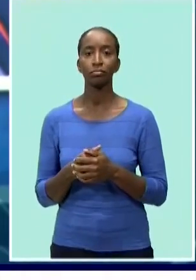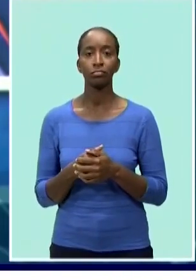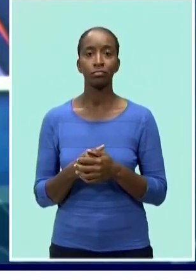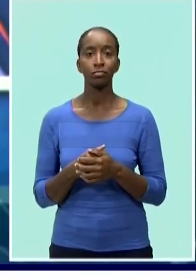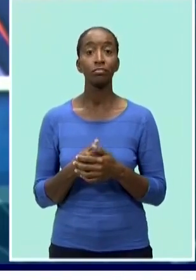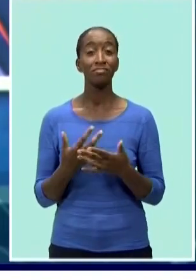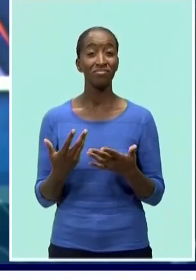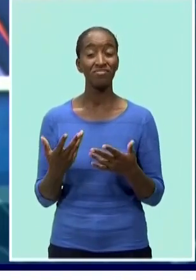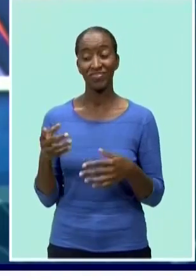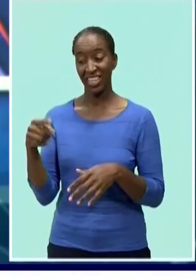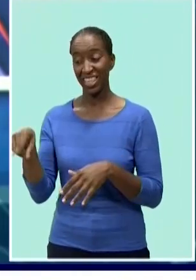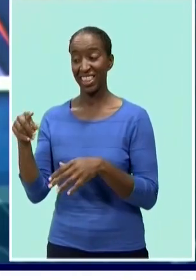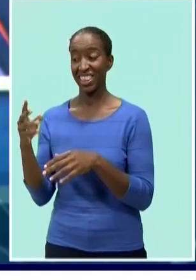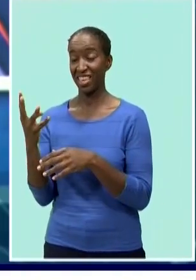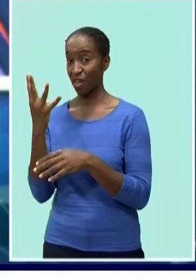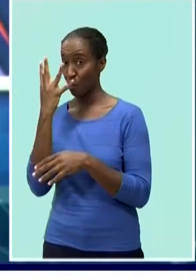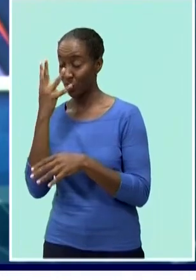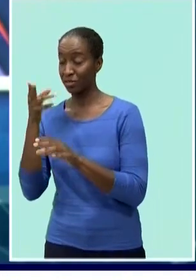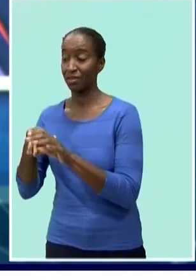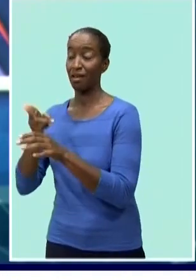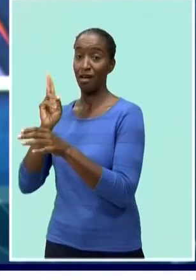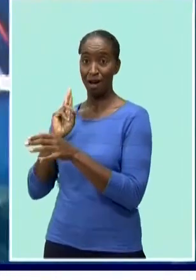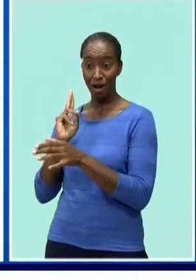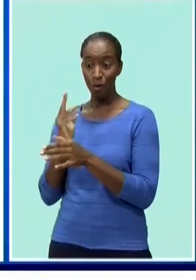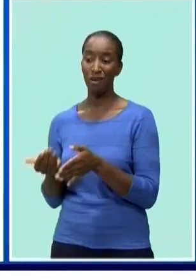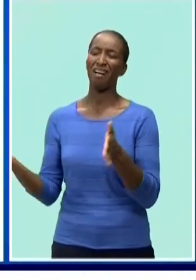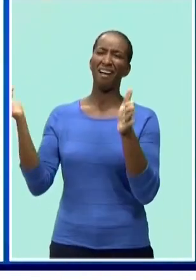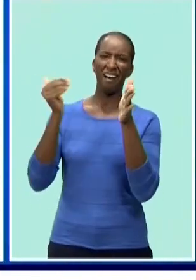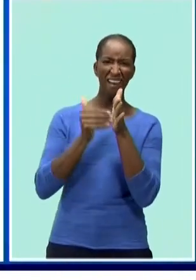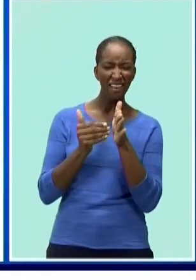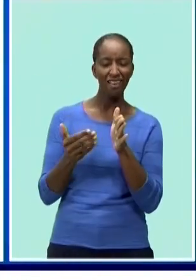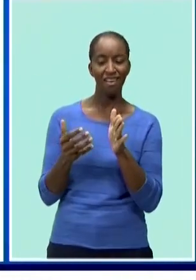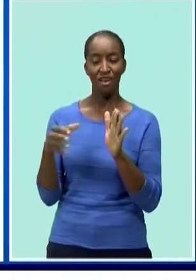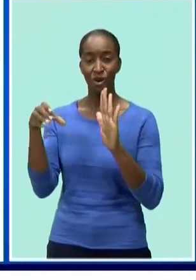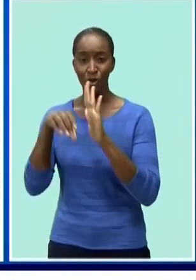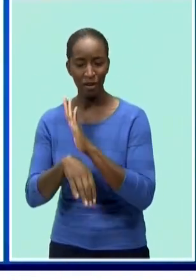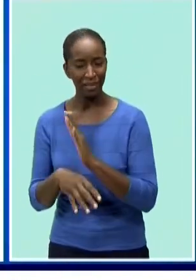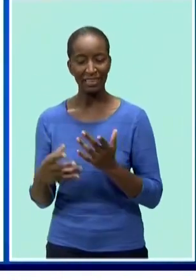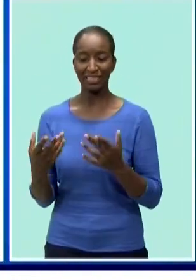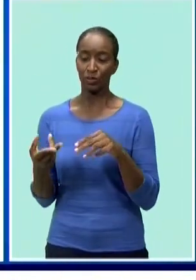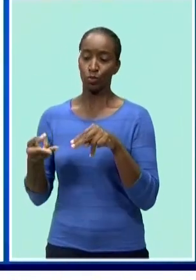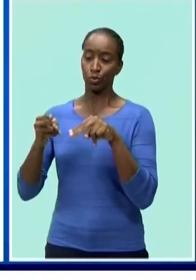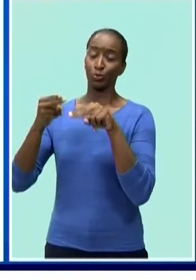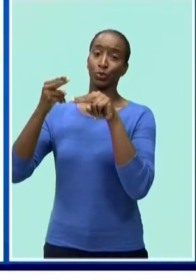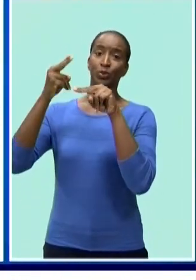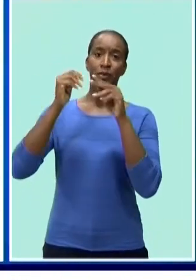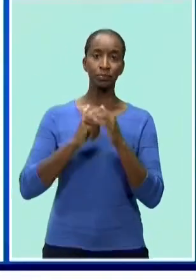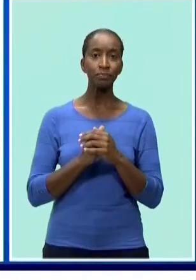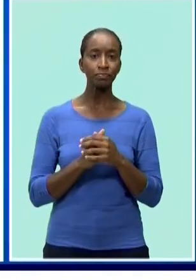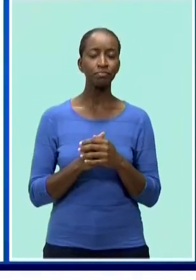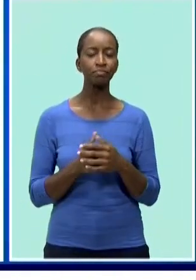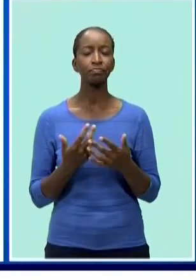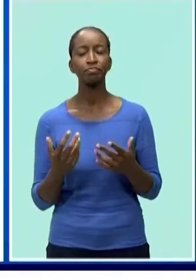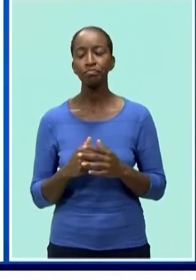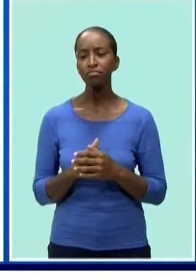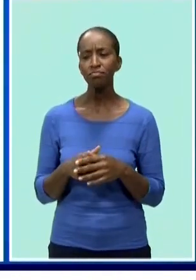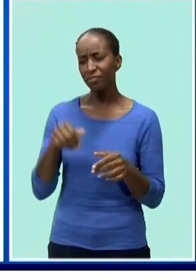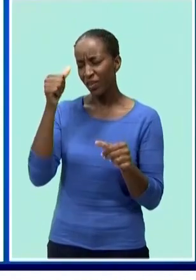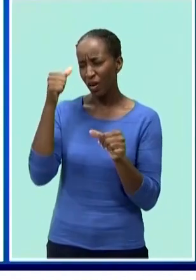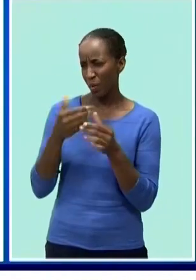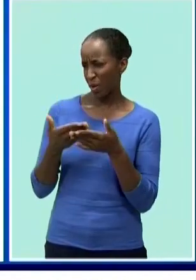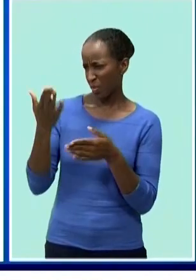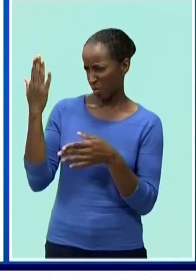is particularly worrisome. I remember there was a time in Barbados that the persons who commit murder were the